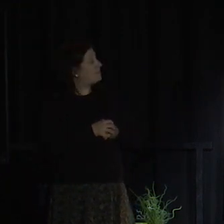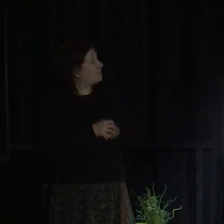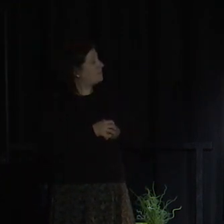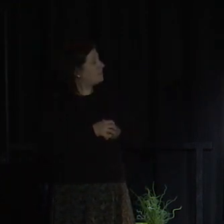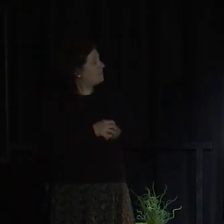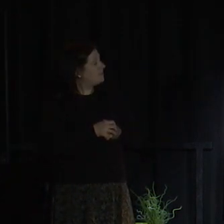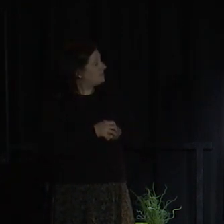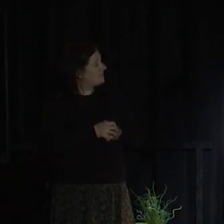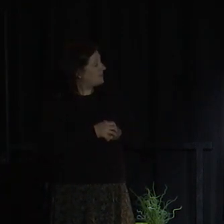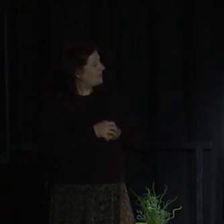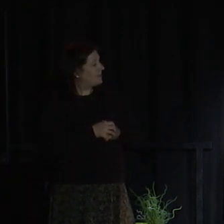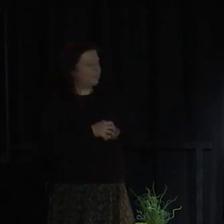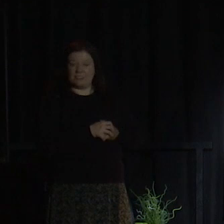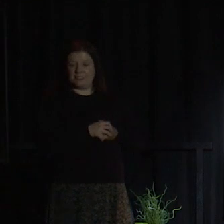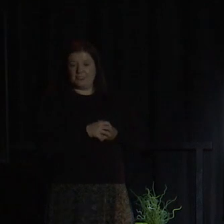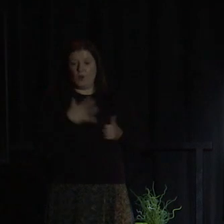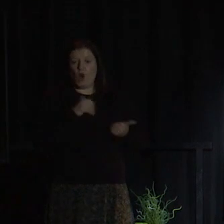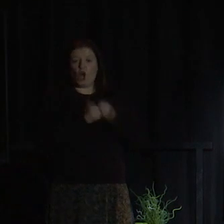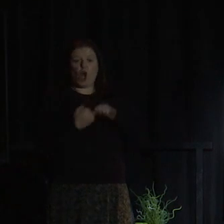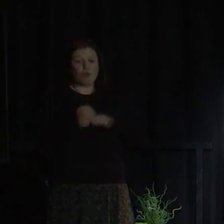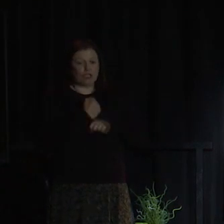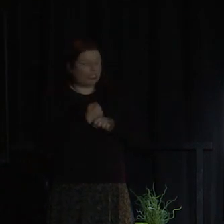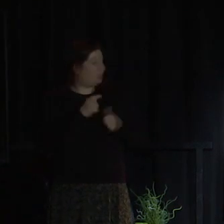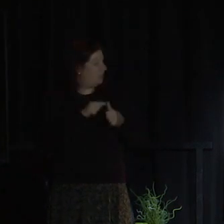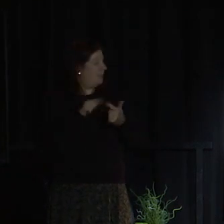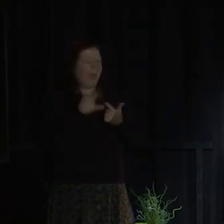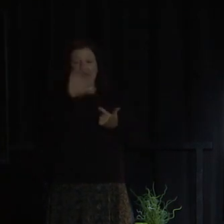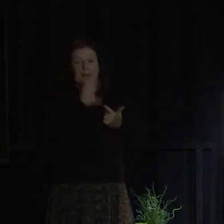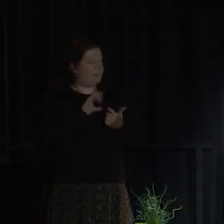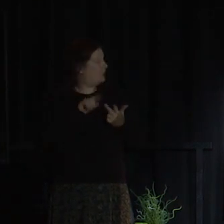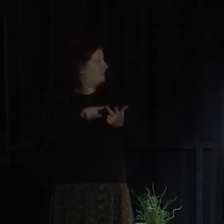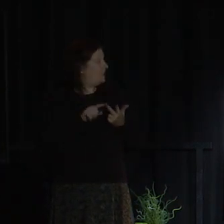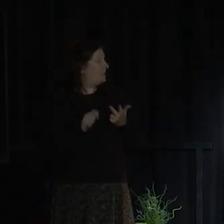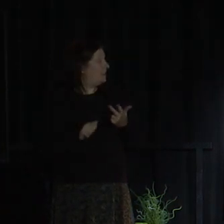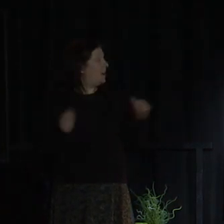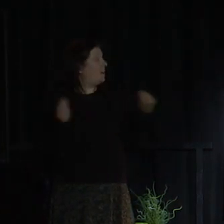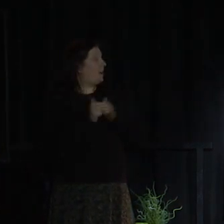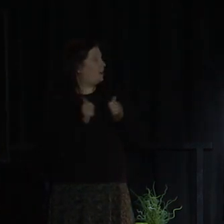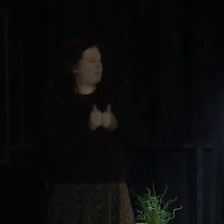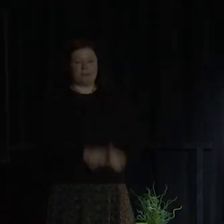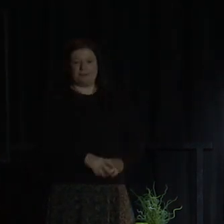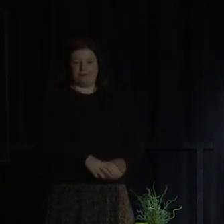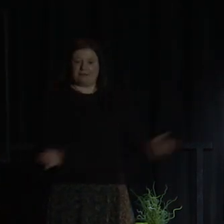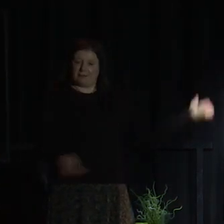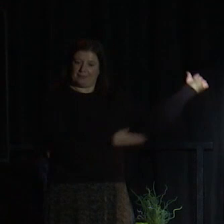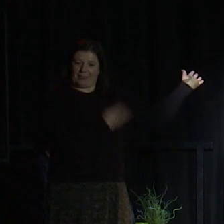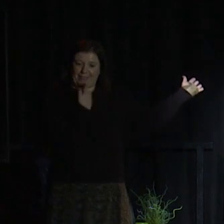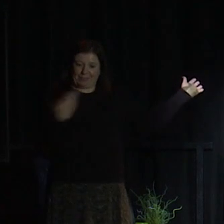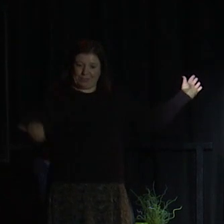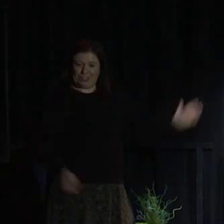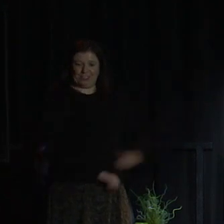looking for co-productions and commissions and partnerships. Thank you very